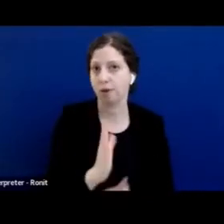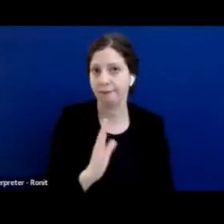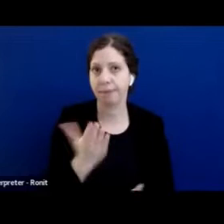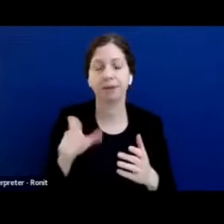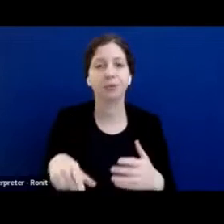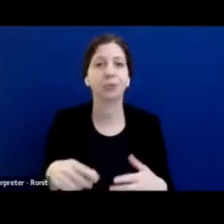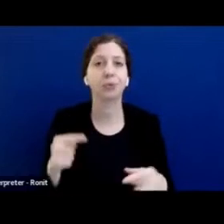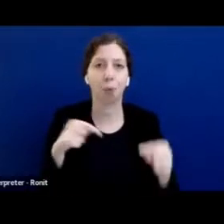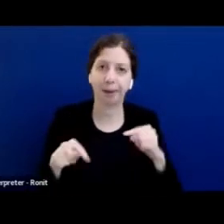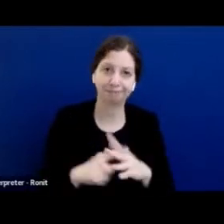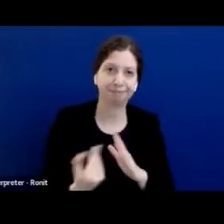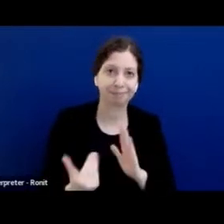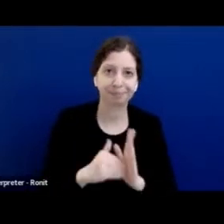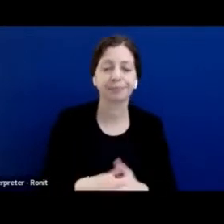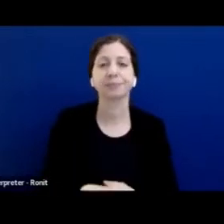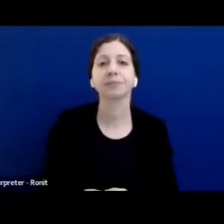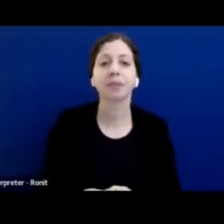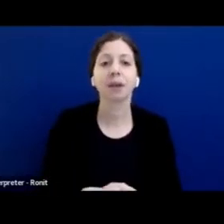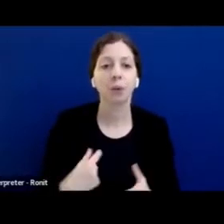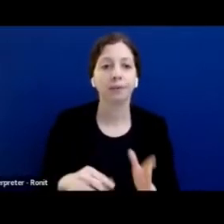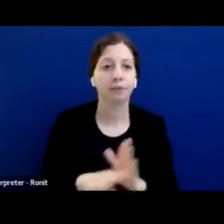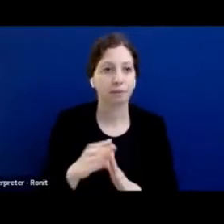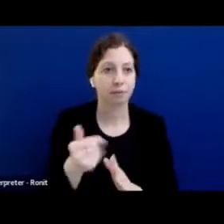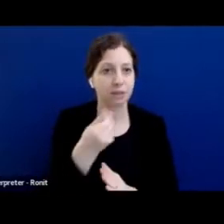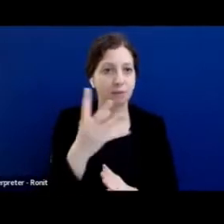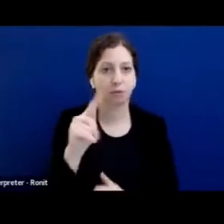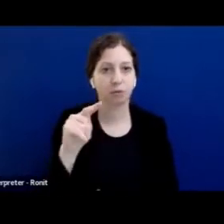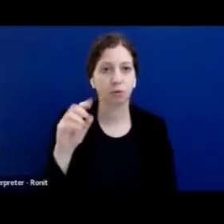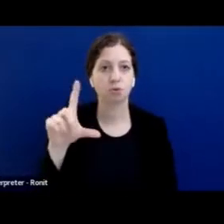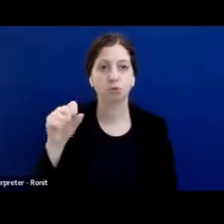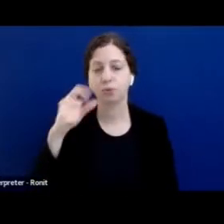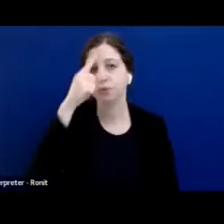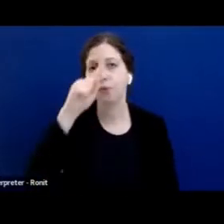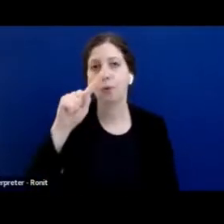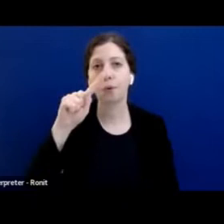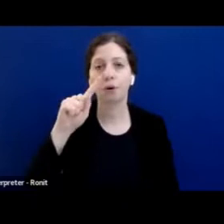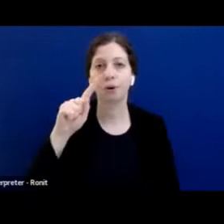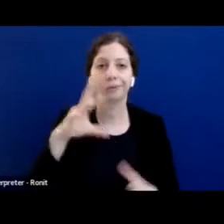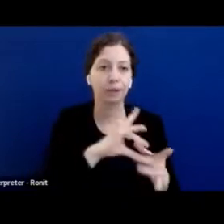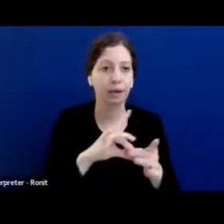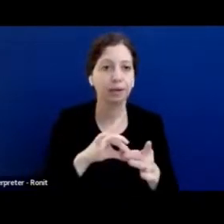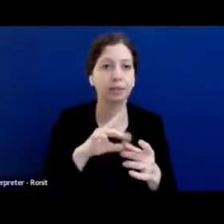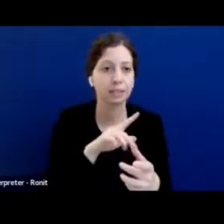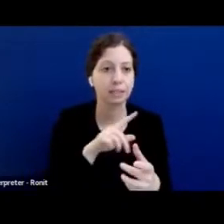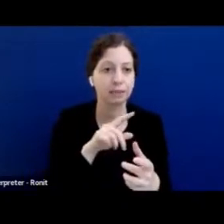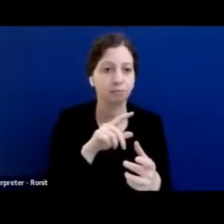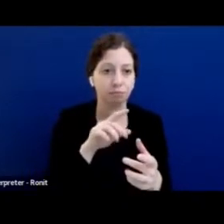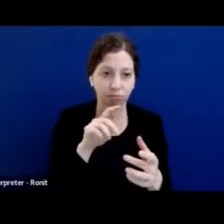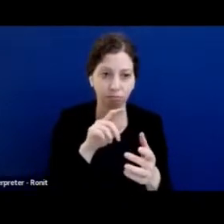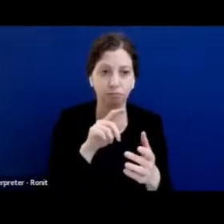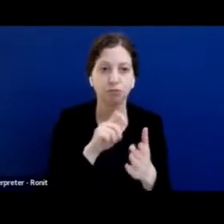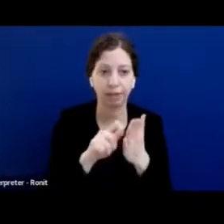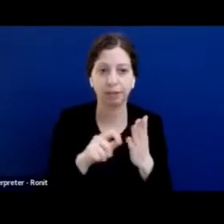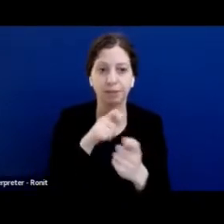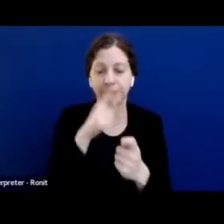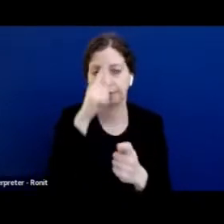go back to the drawing board. We have developed several tools for related, specifically written around domestic violence and